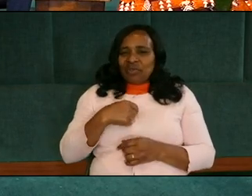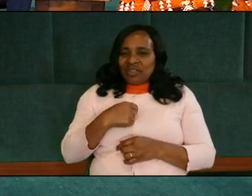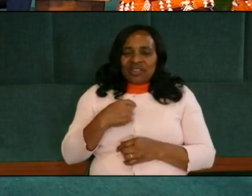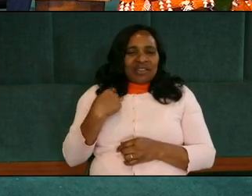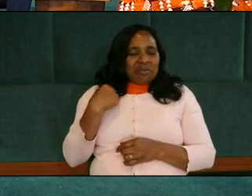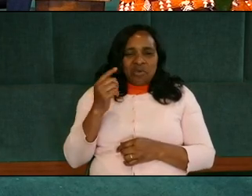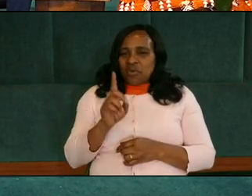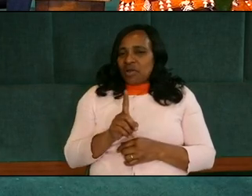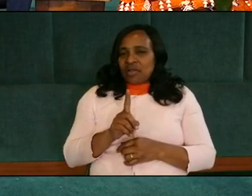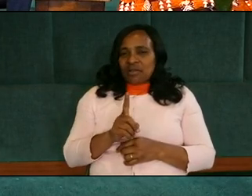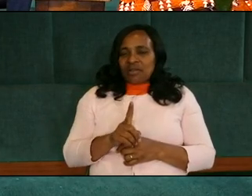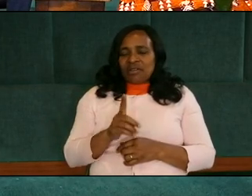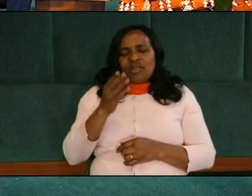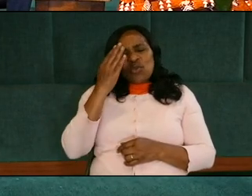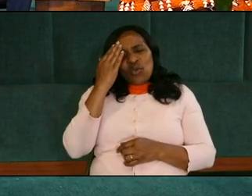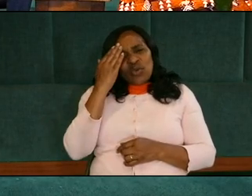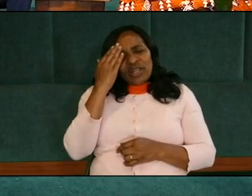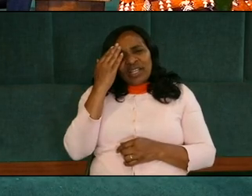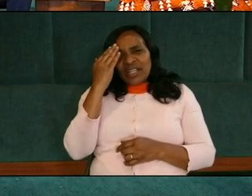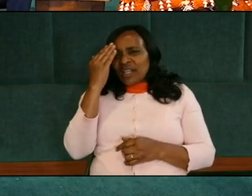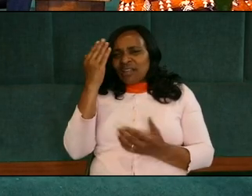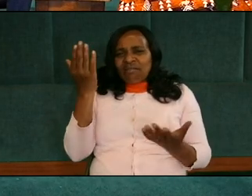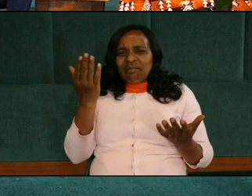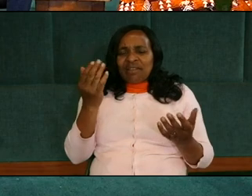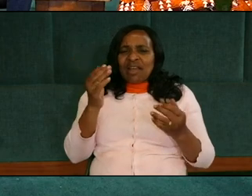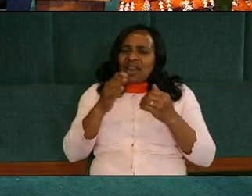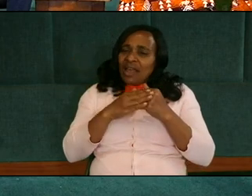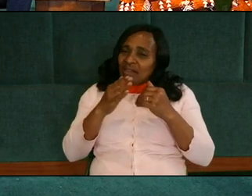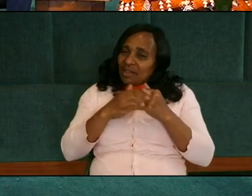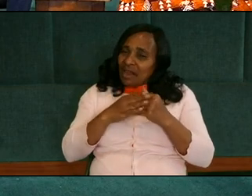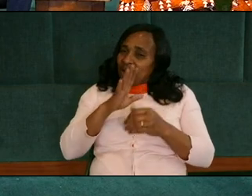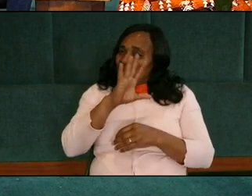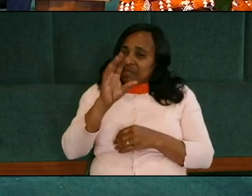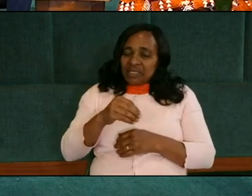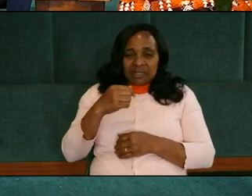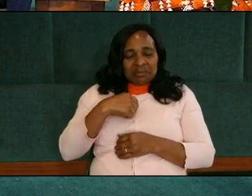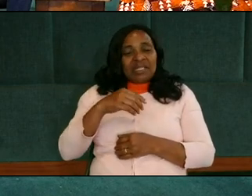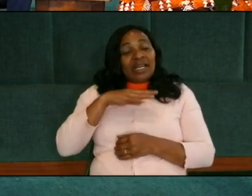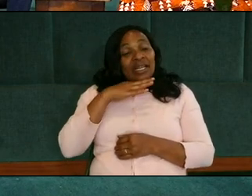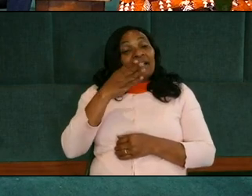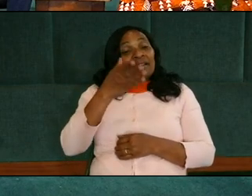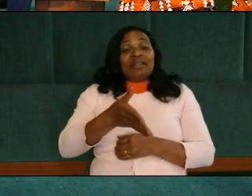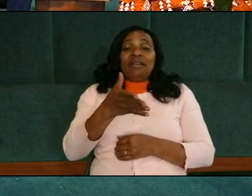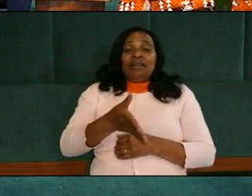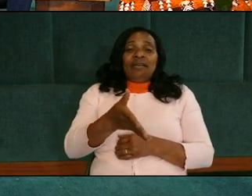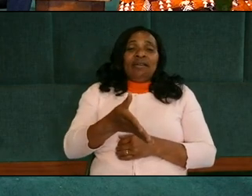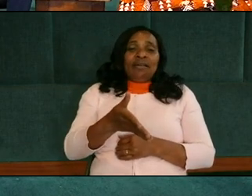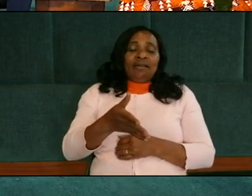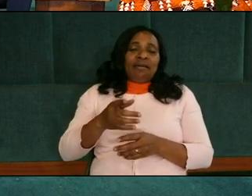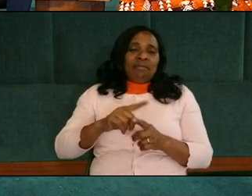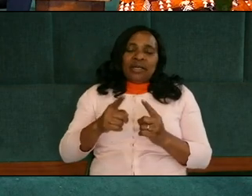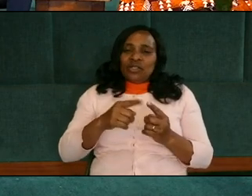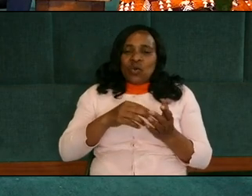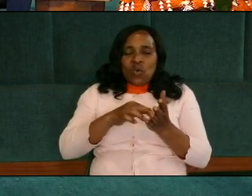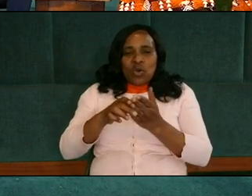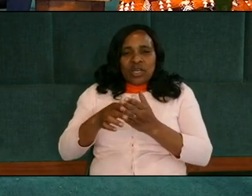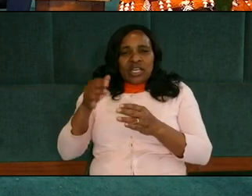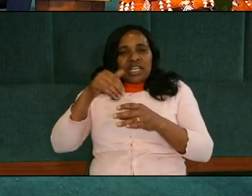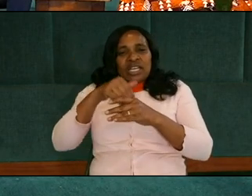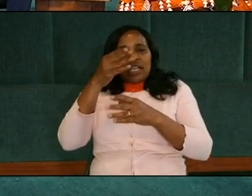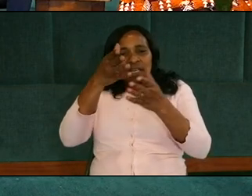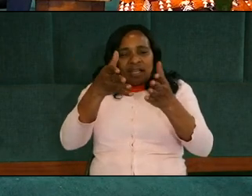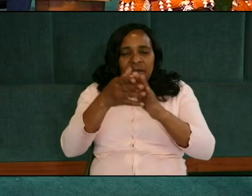one. Knowing there is a 99% chances I'm going to die here, but I'm still going to walk in there